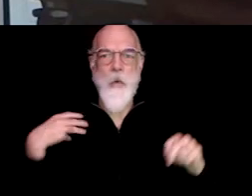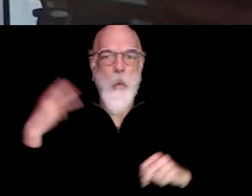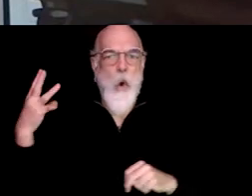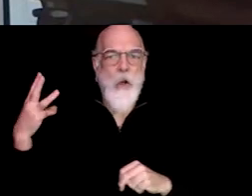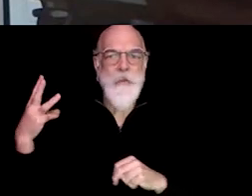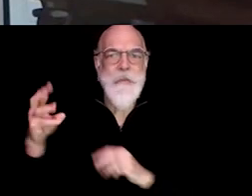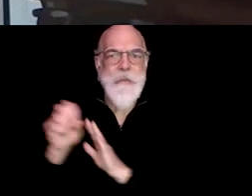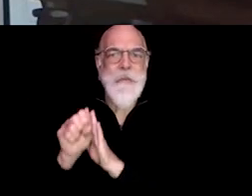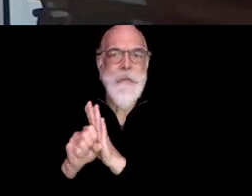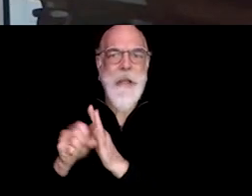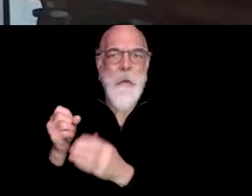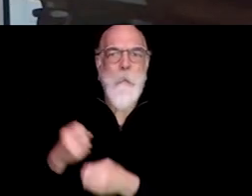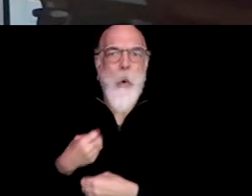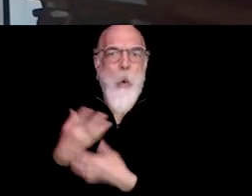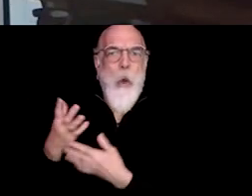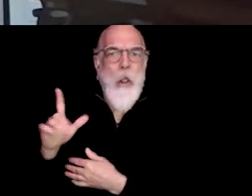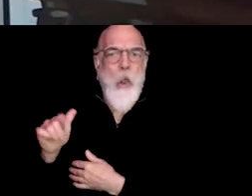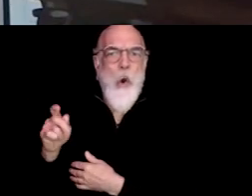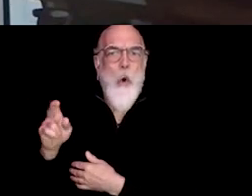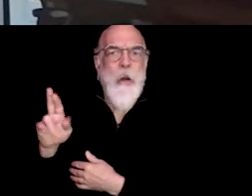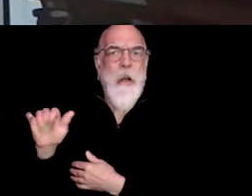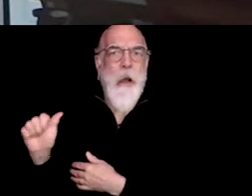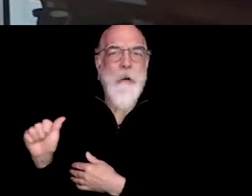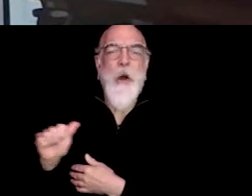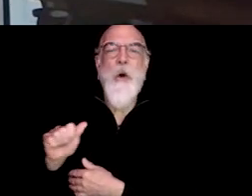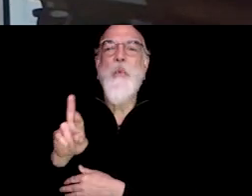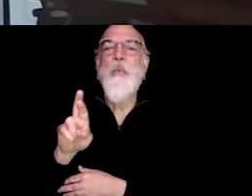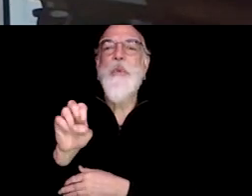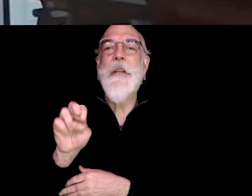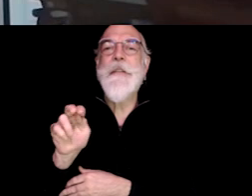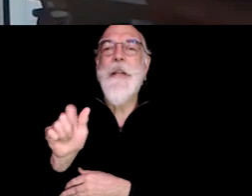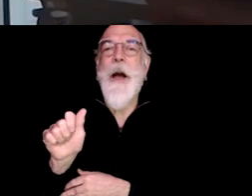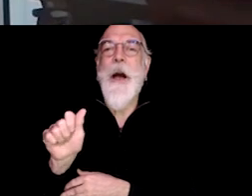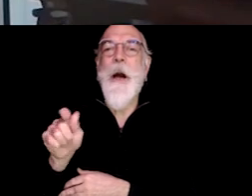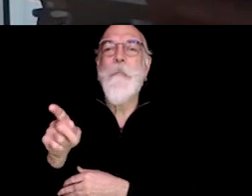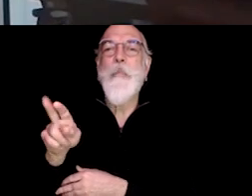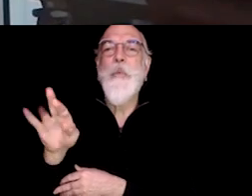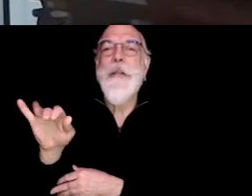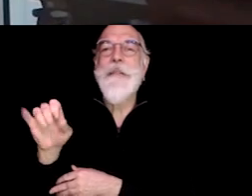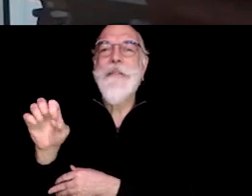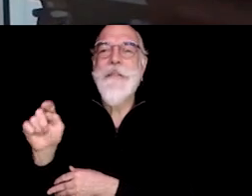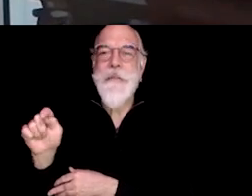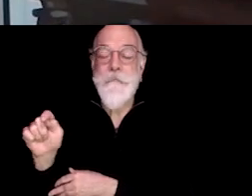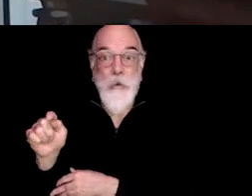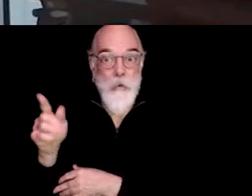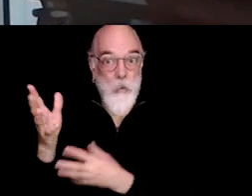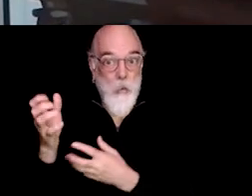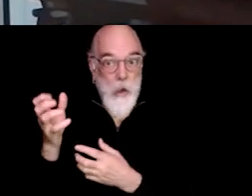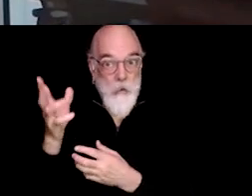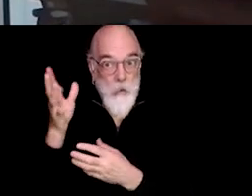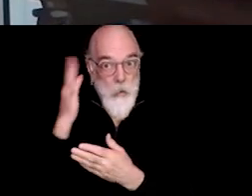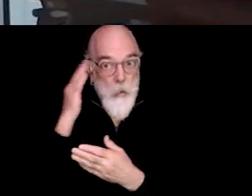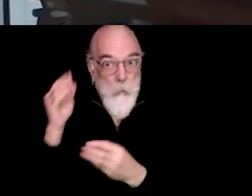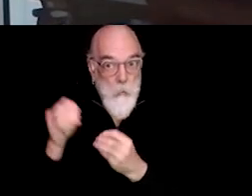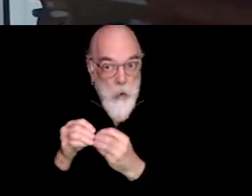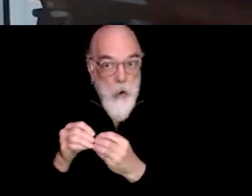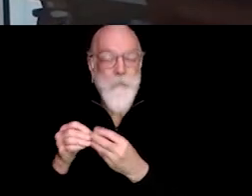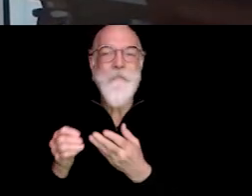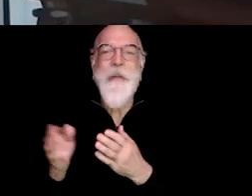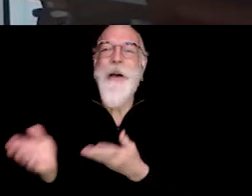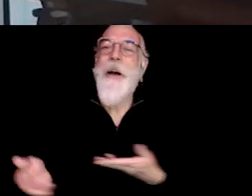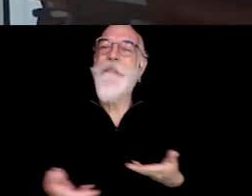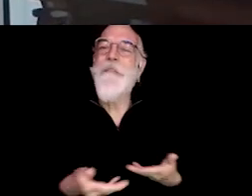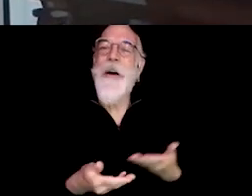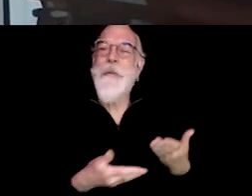Laureate, Rena Priest. To tell you more about the Science and Literature program and tonight's presenters, I'd like to introduce the best boss